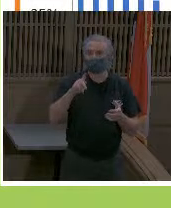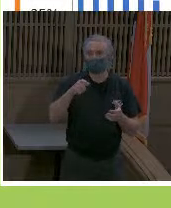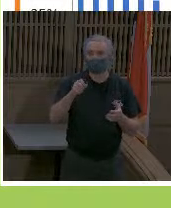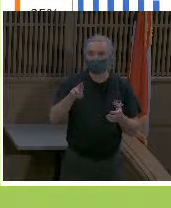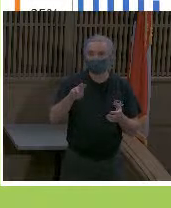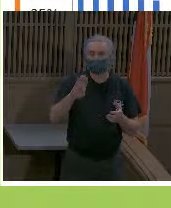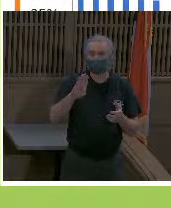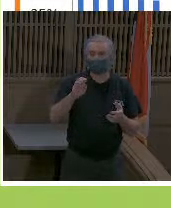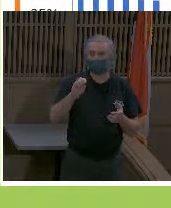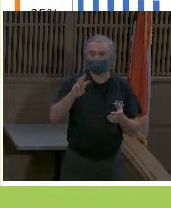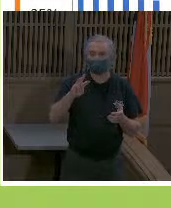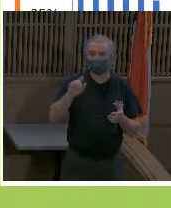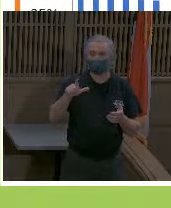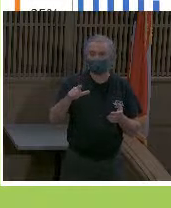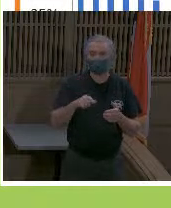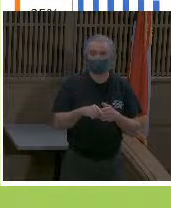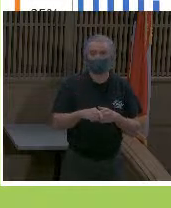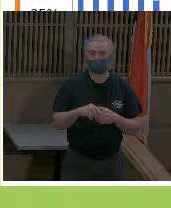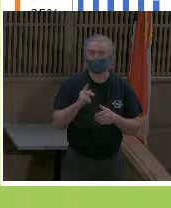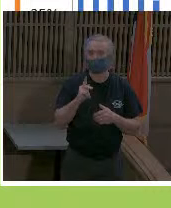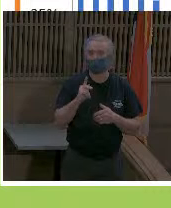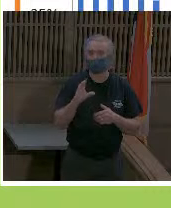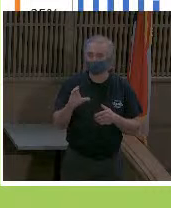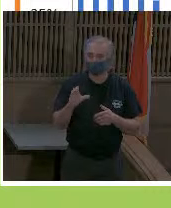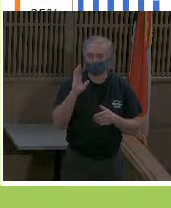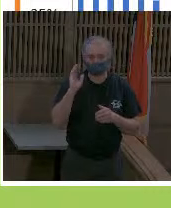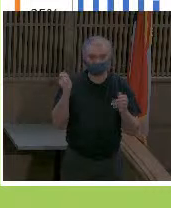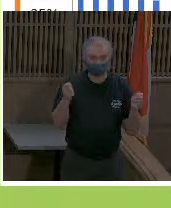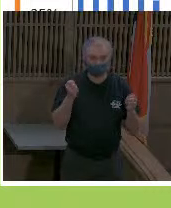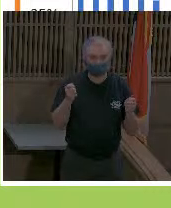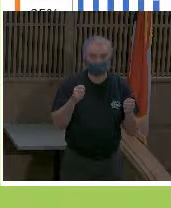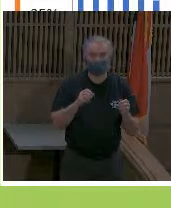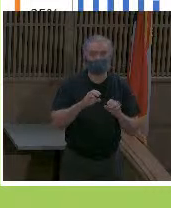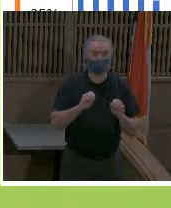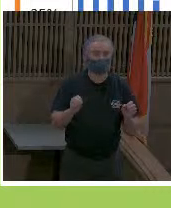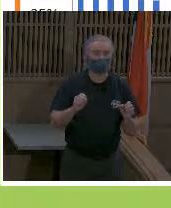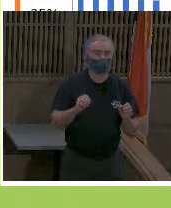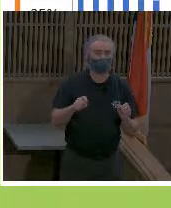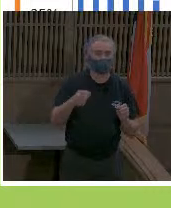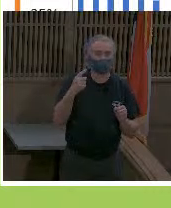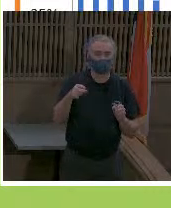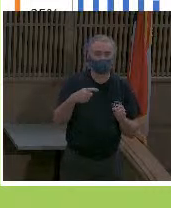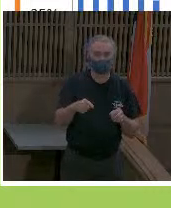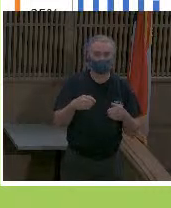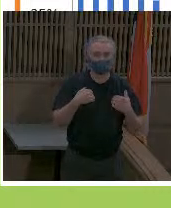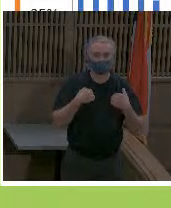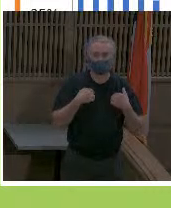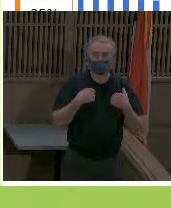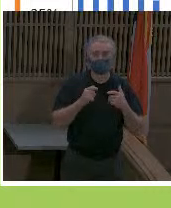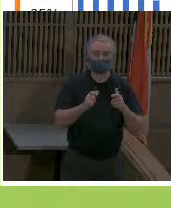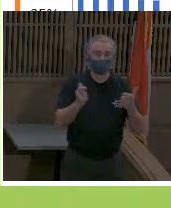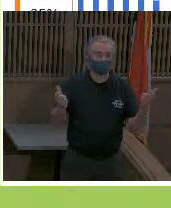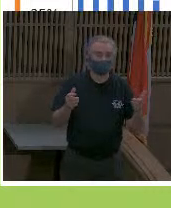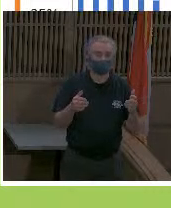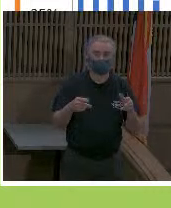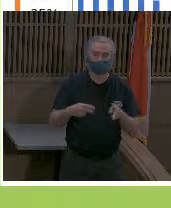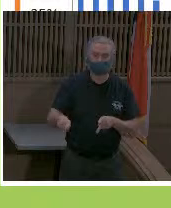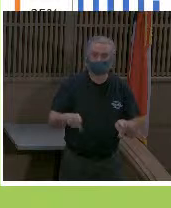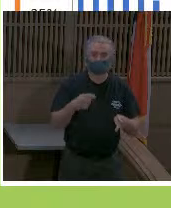for you. Kansas City is going to win, and so no need for you guys to get together and have a large party. I'll make some